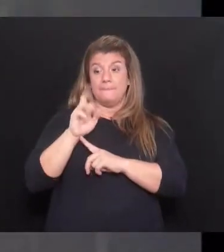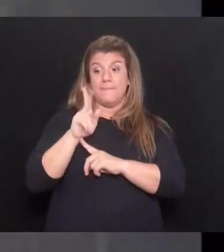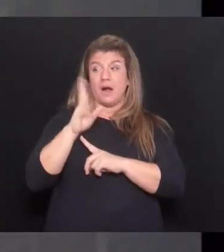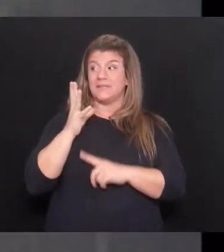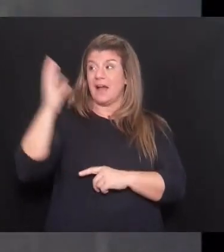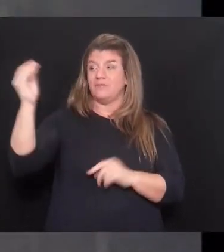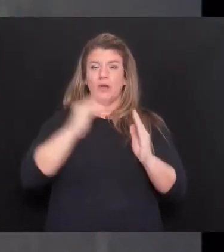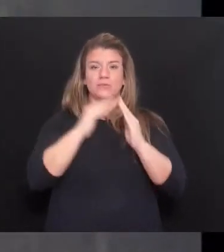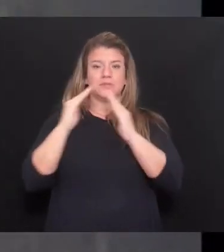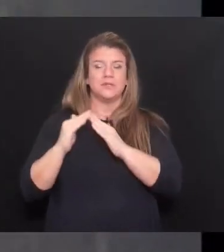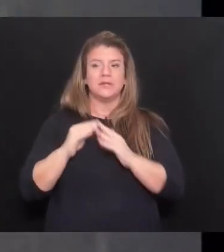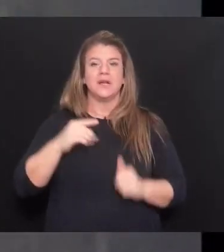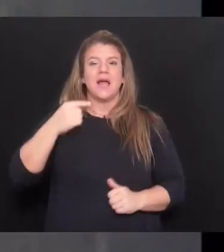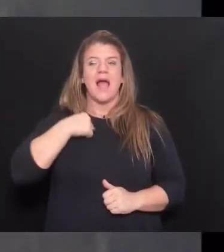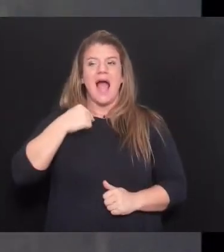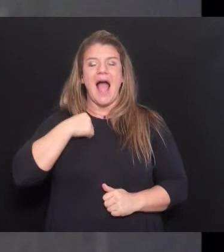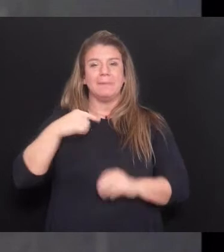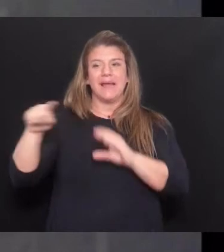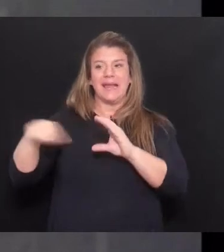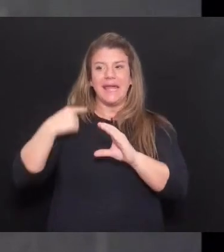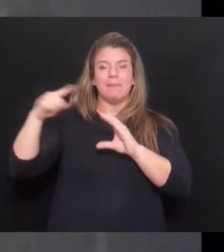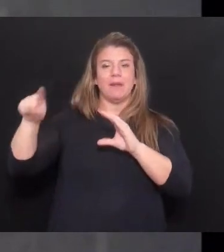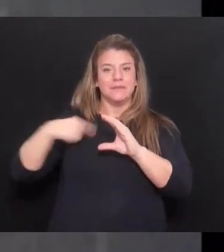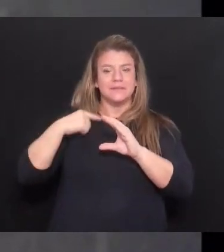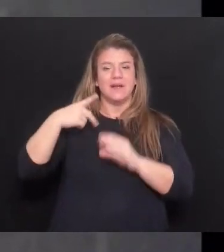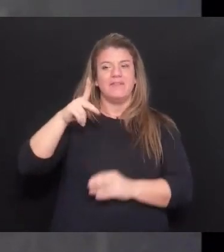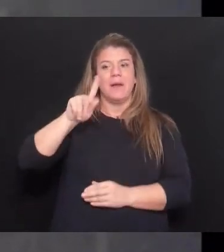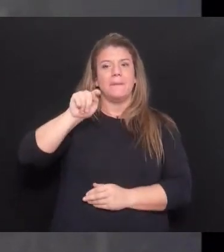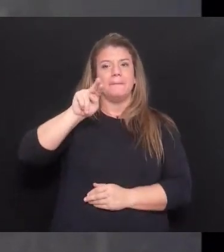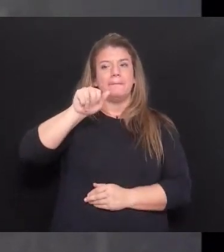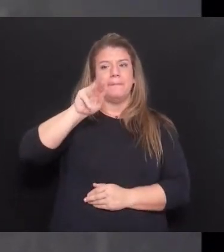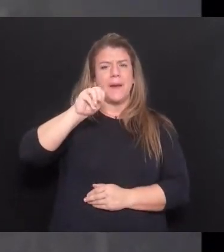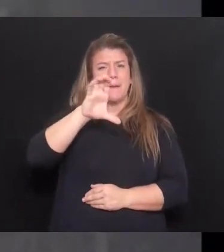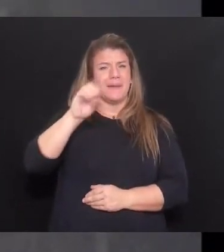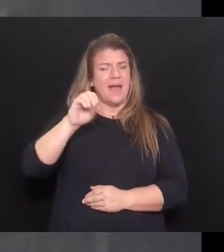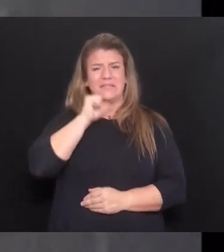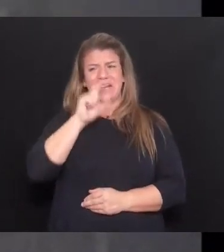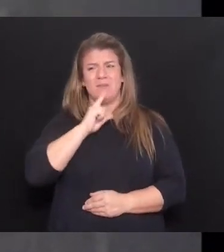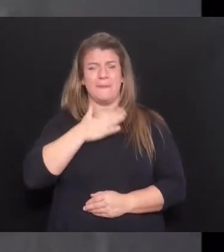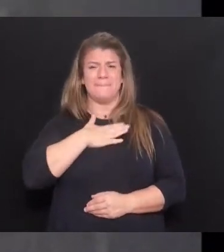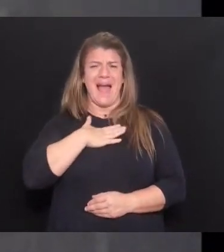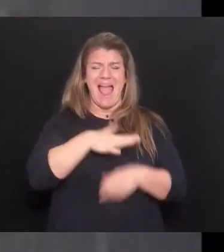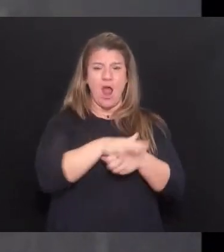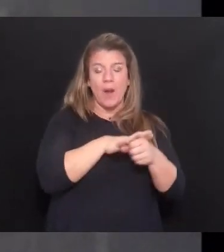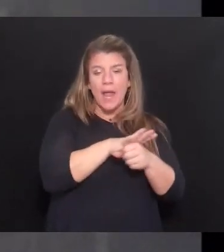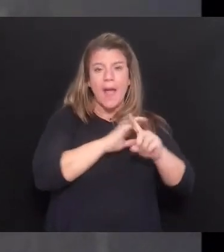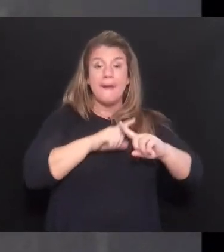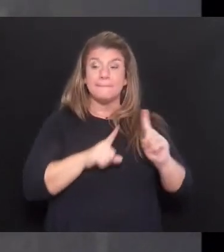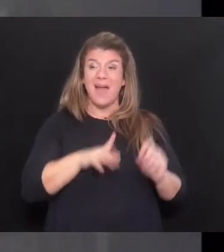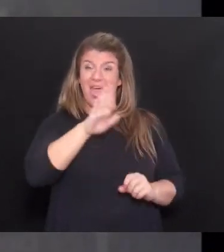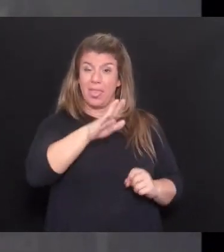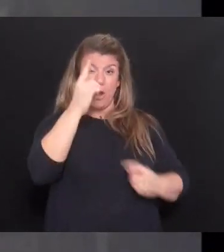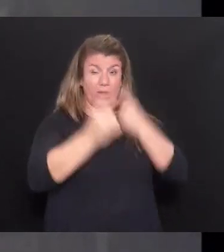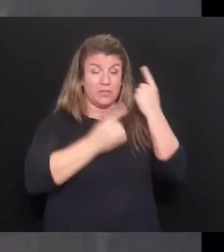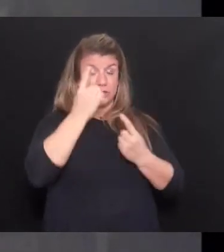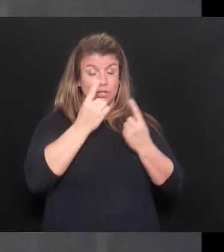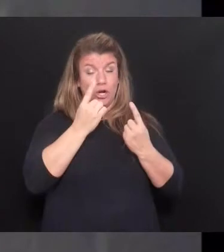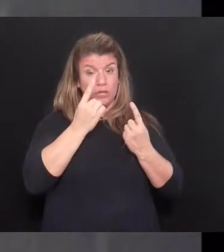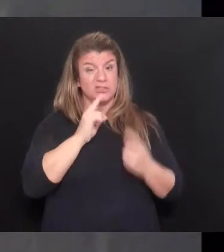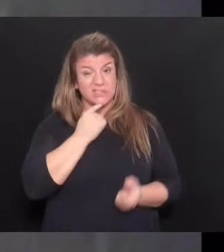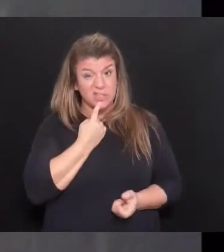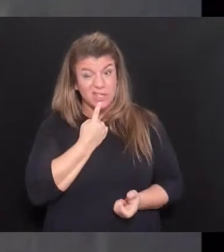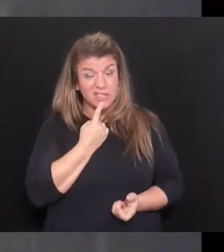of town, I started to get emails from Putnam County, which is a bit out of my area, but their concerns are legitimate. I'm hearing from mothers